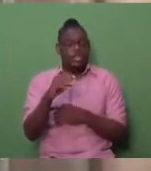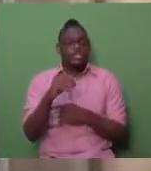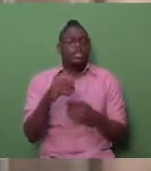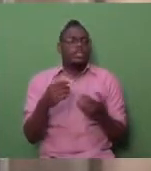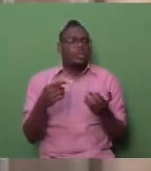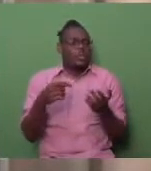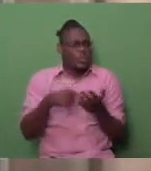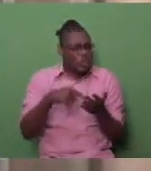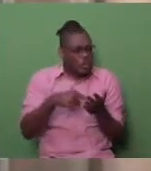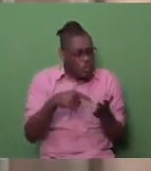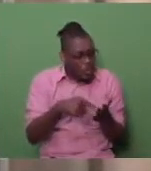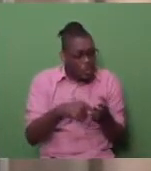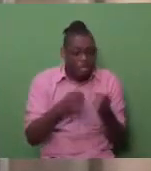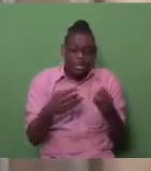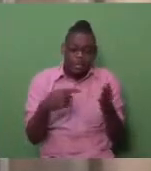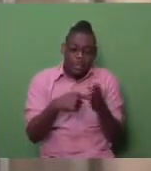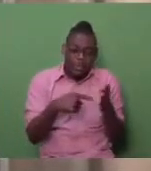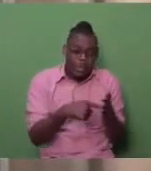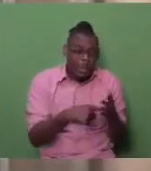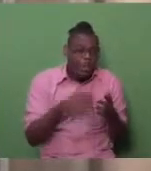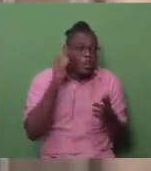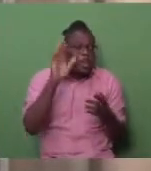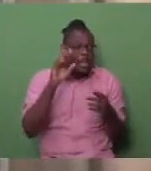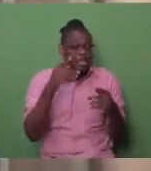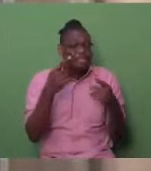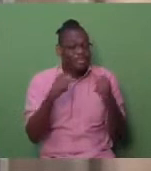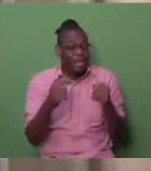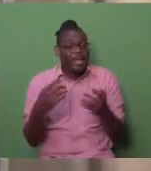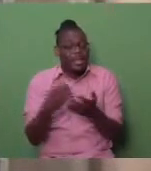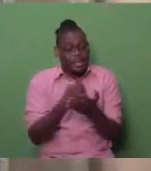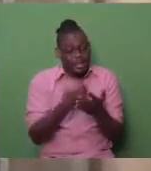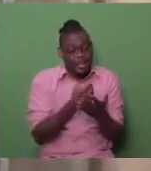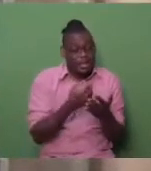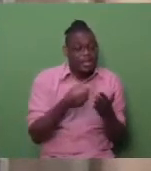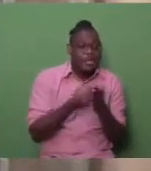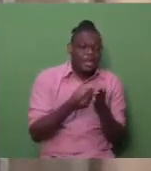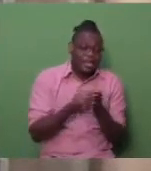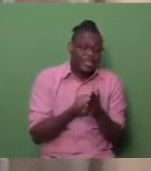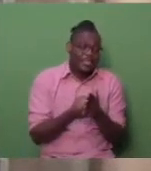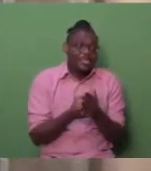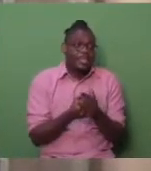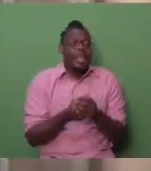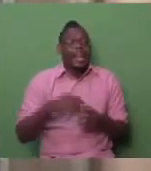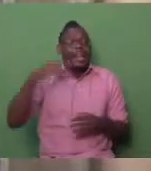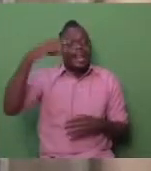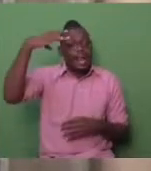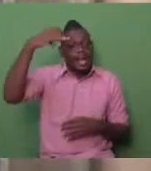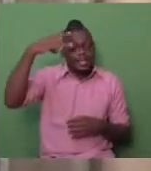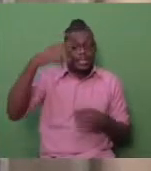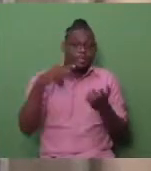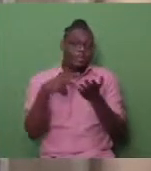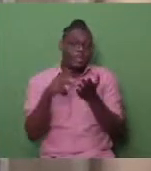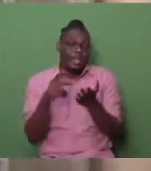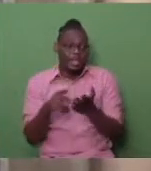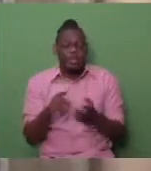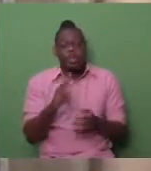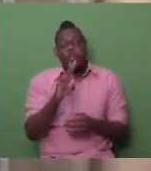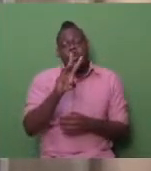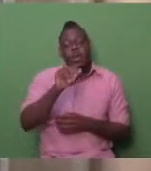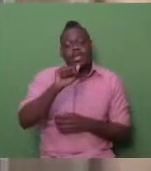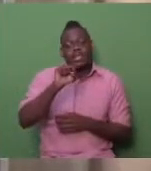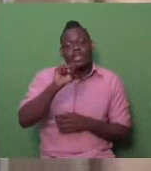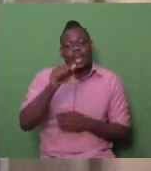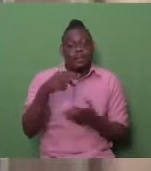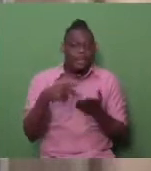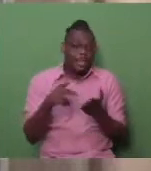get WASA rates on you. You go in and get TNTEC rates on you. That's a triple whammy. That's a triple blow to people who are